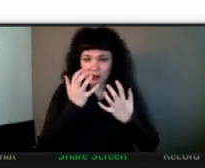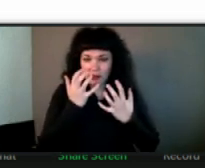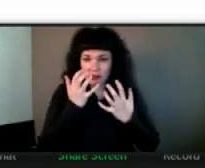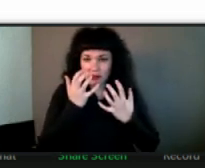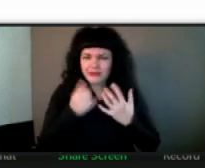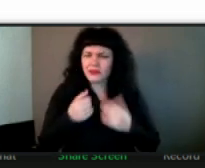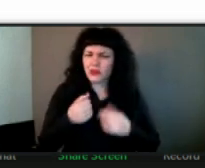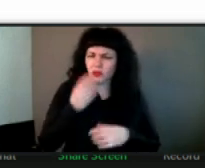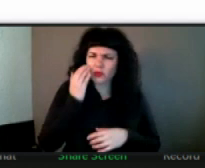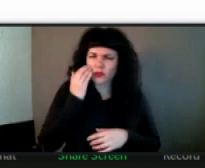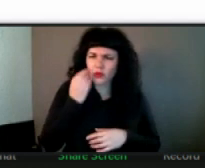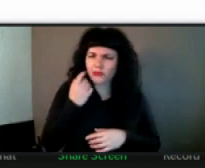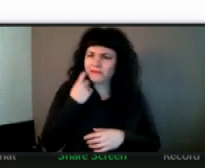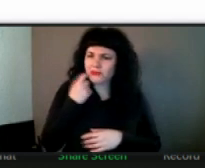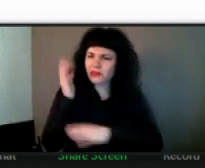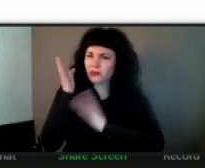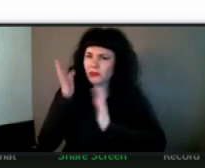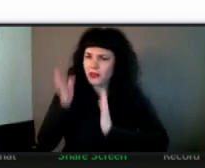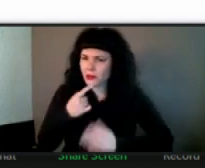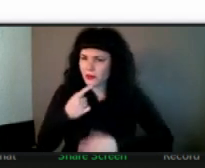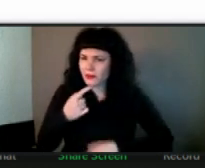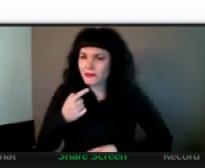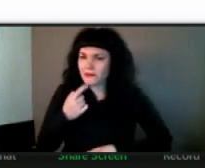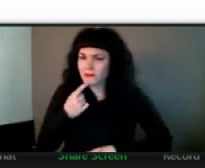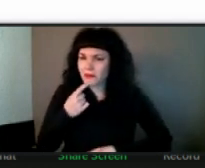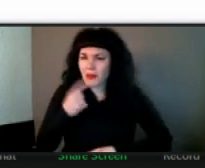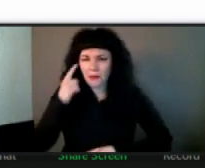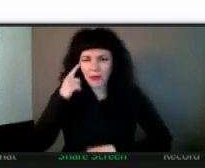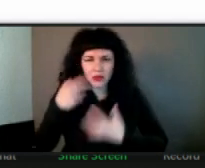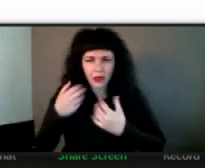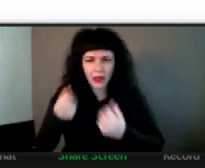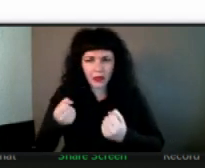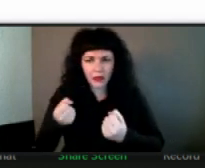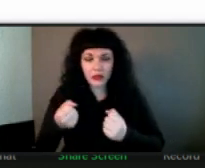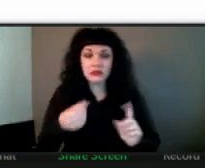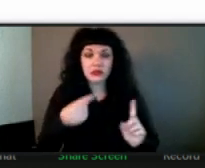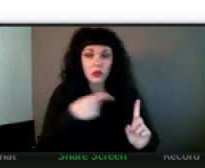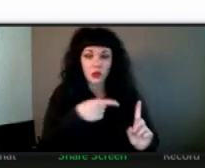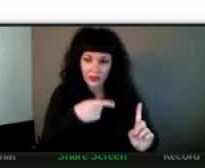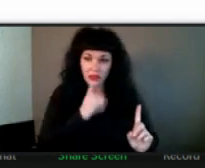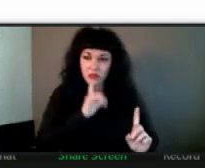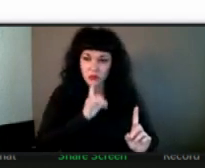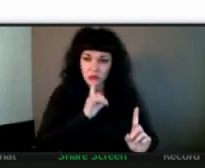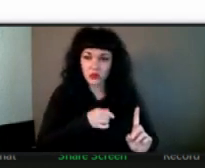mental health, because he actually, although he felt better, he developed almost